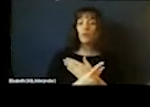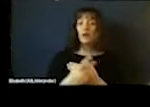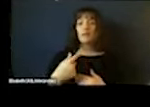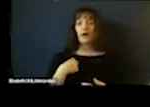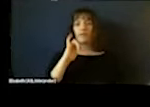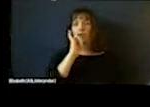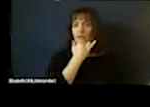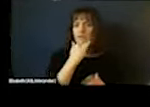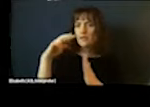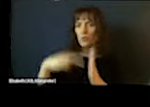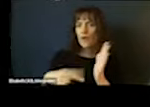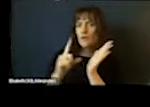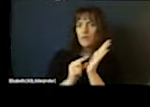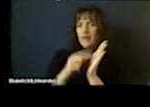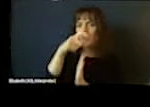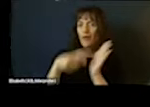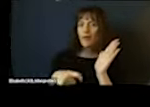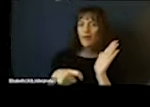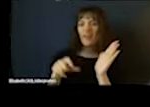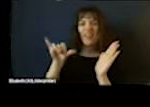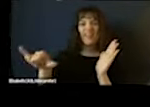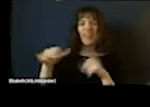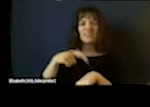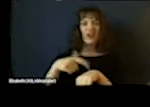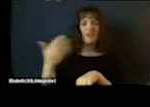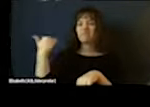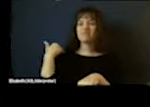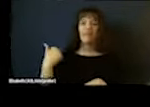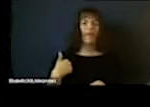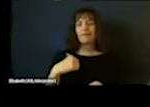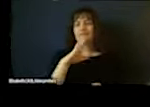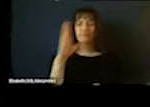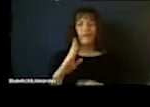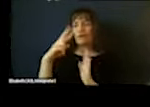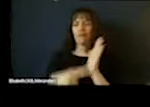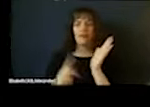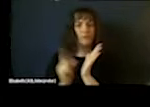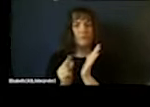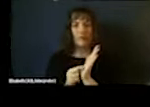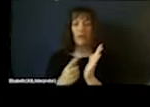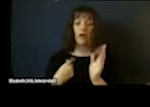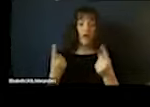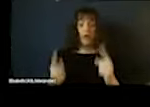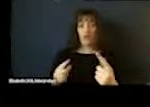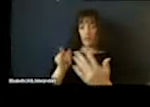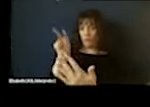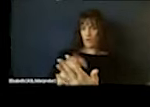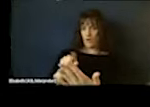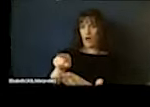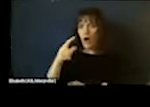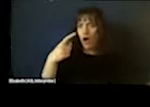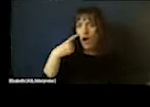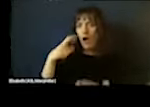newspaper article because at the time I was not a newspaper reader, but accidentally I read, and then Korean government announced that we will have